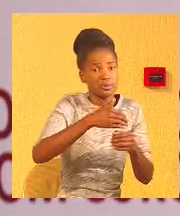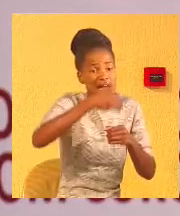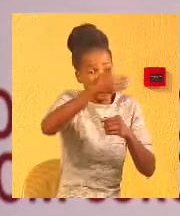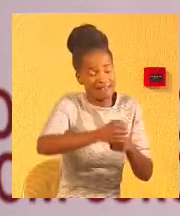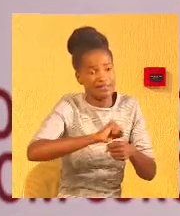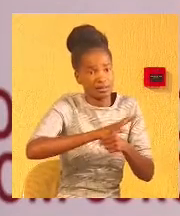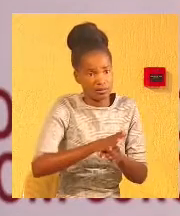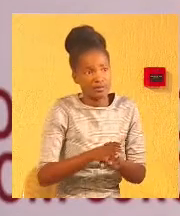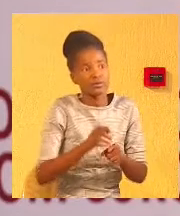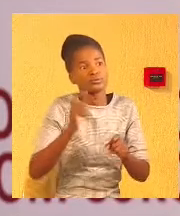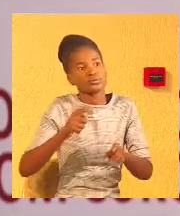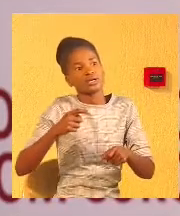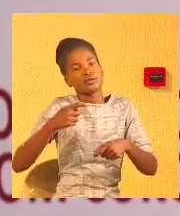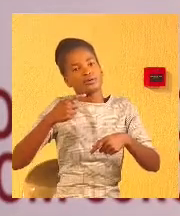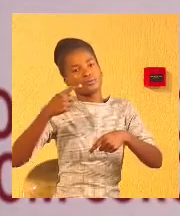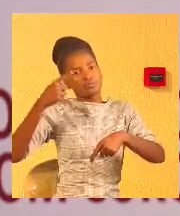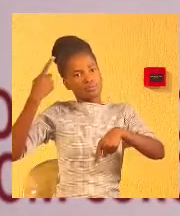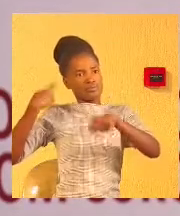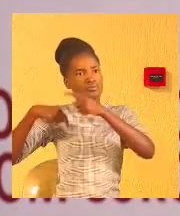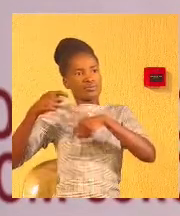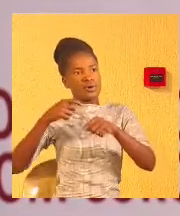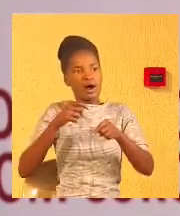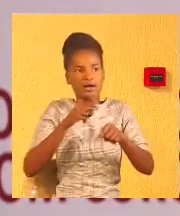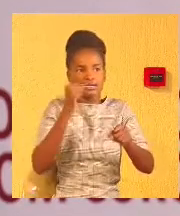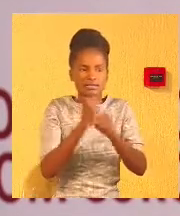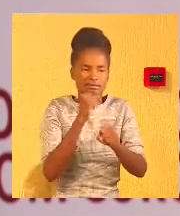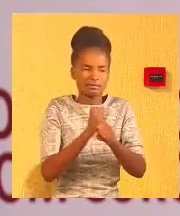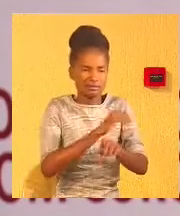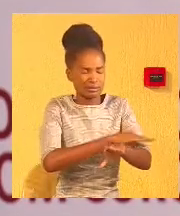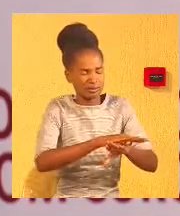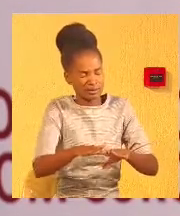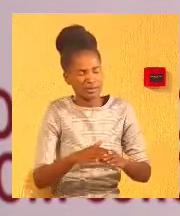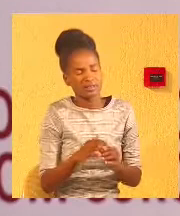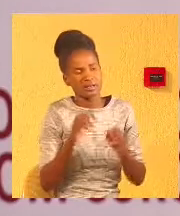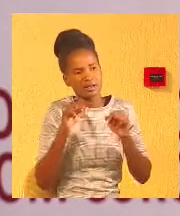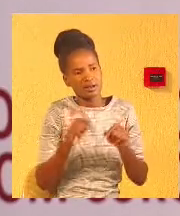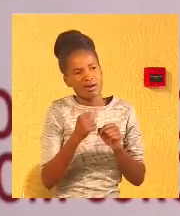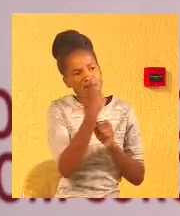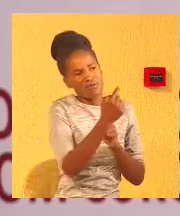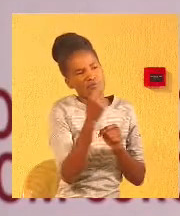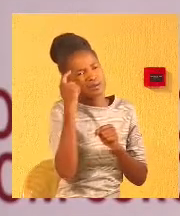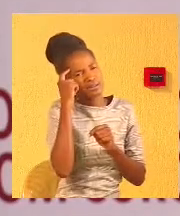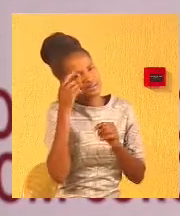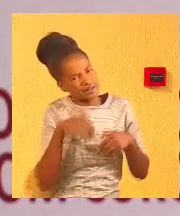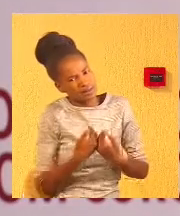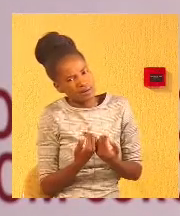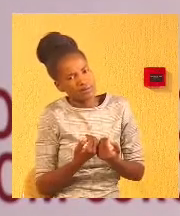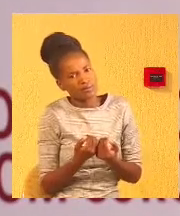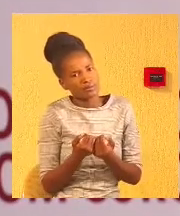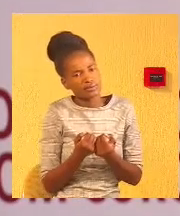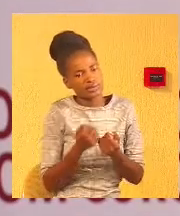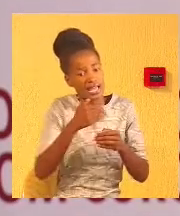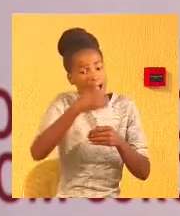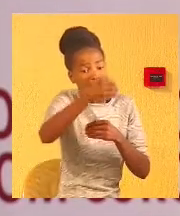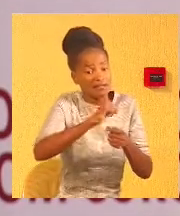current situation we are in. So what has been your experience, and what is your outlook on a